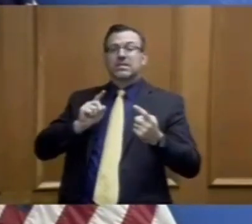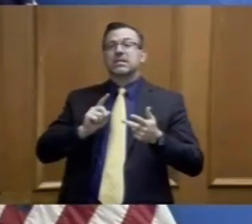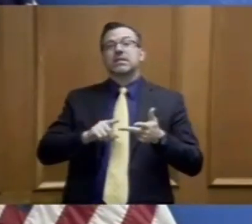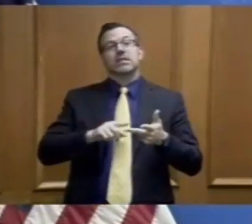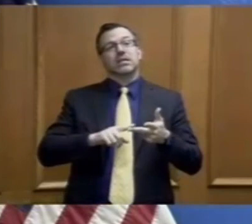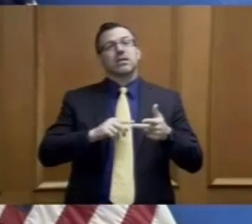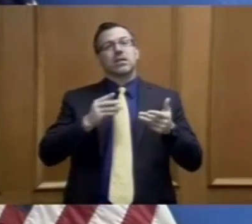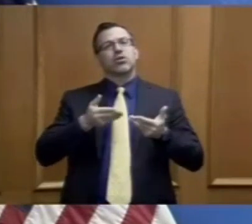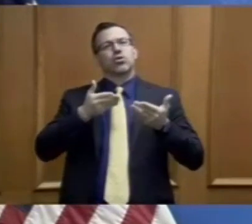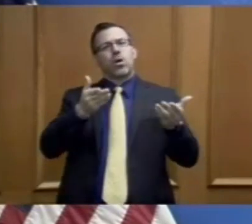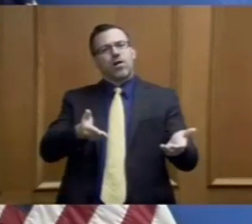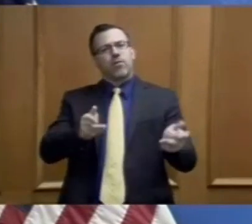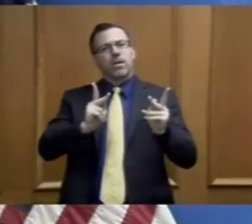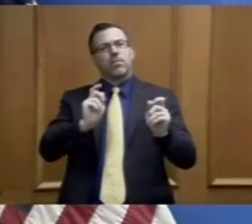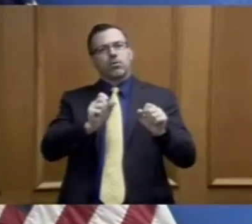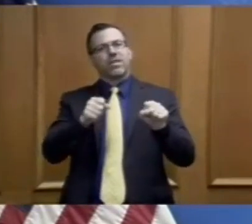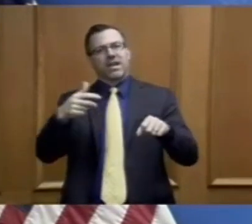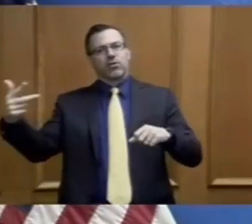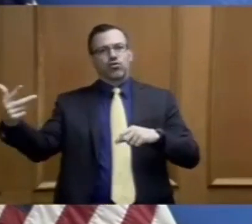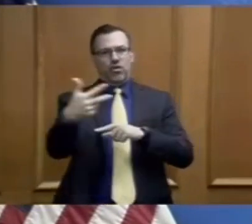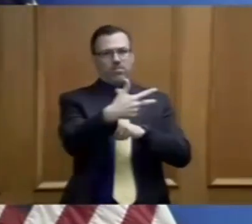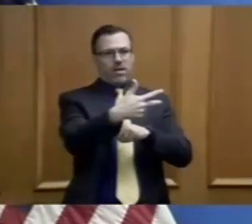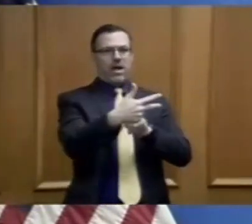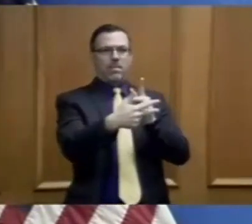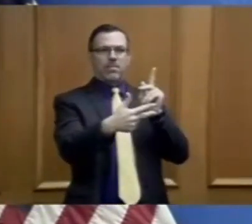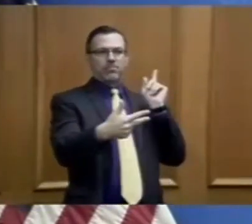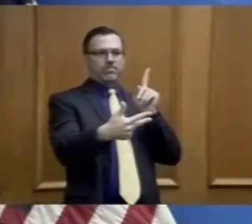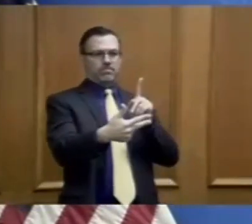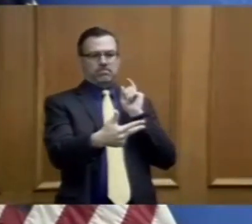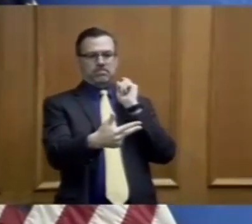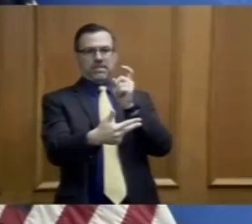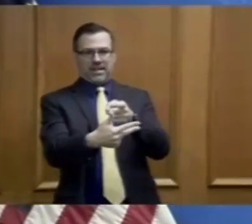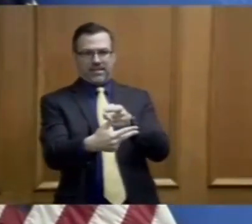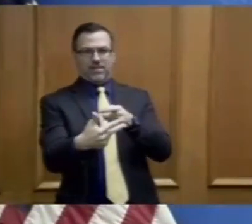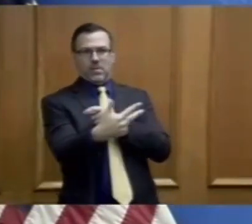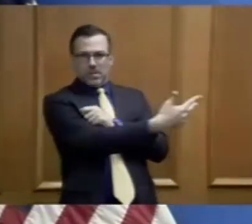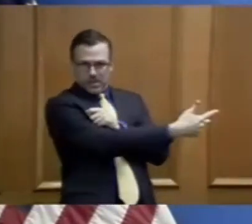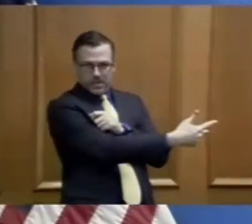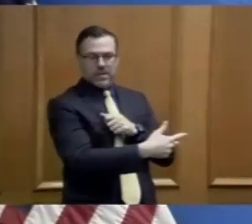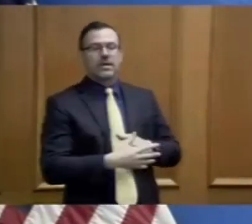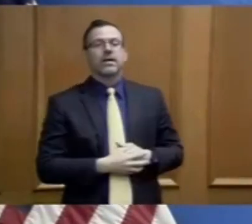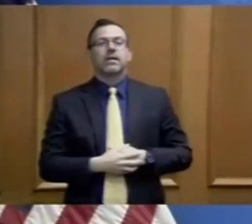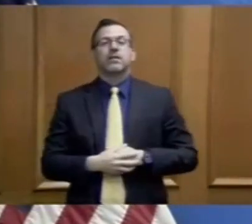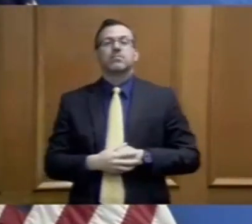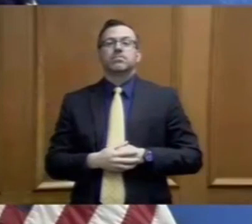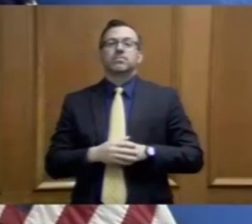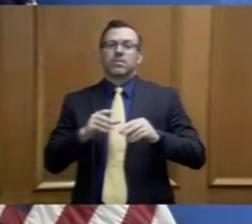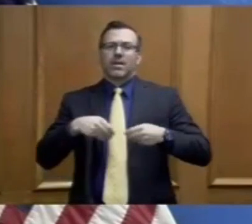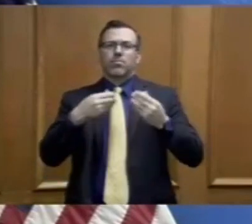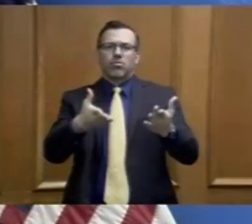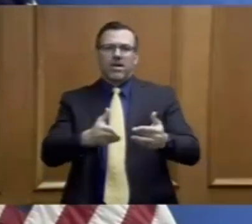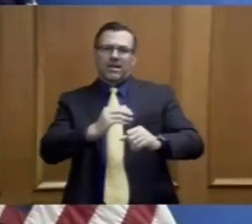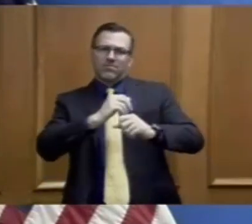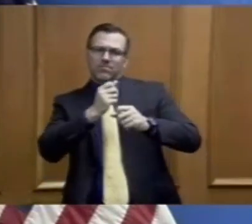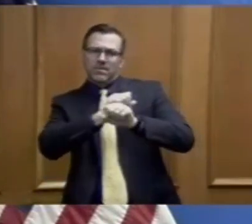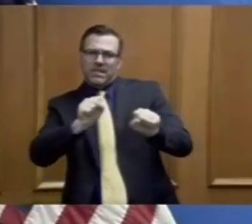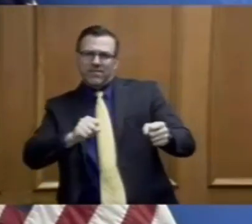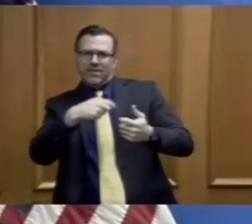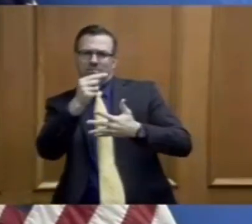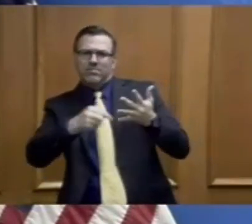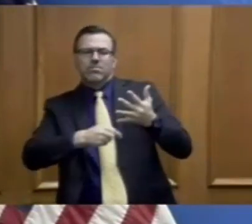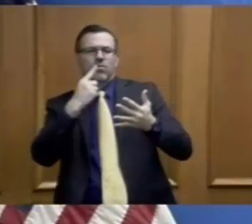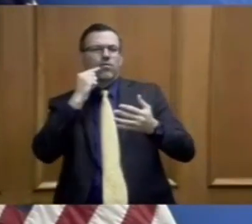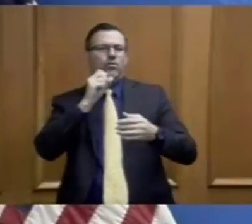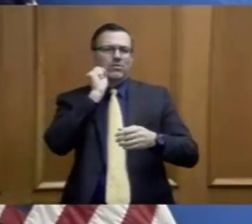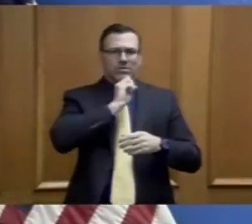pickup options, and even dedicate special shopping hours to the elderly and the medically vulnerable and healthcare workers. These